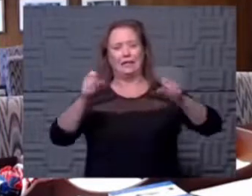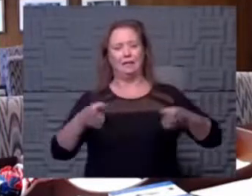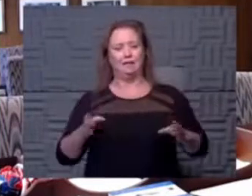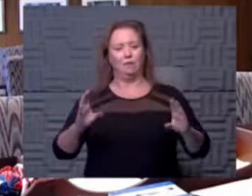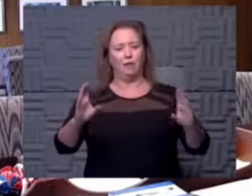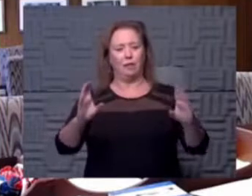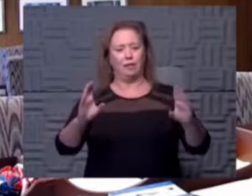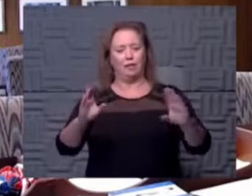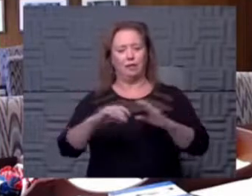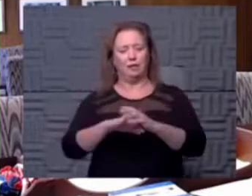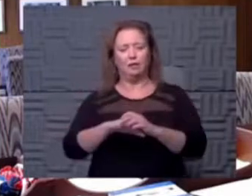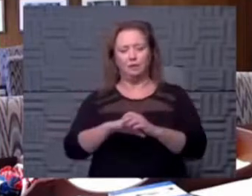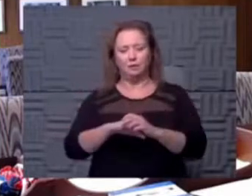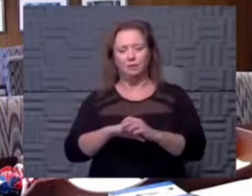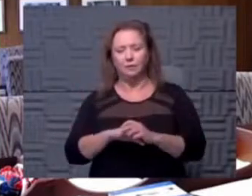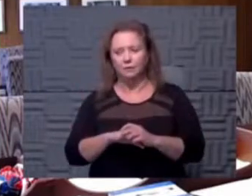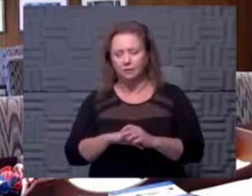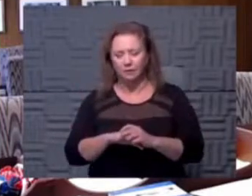think,